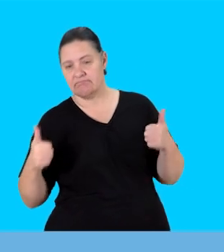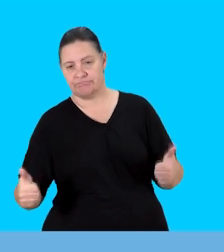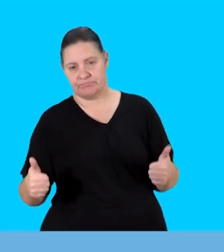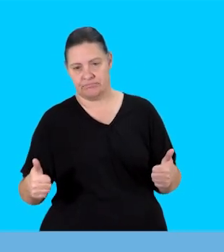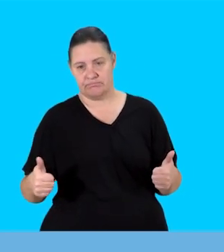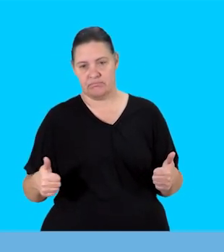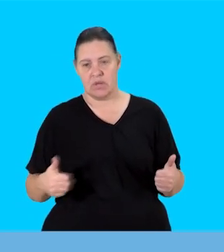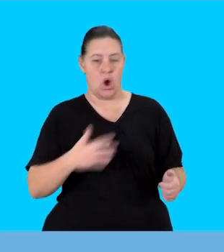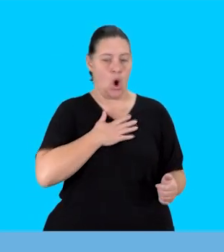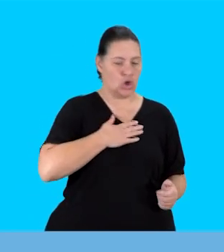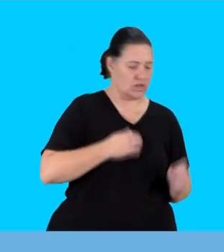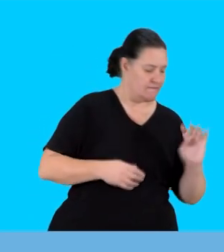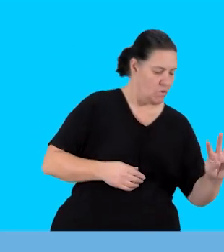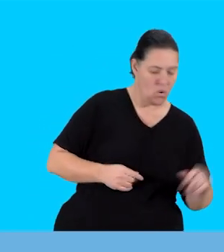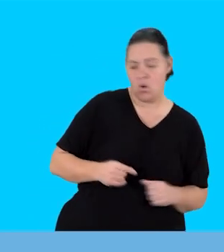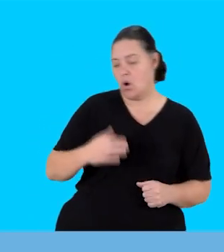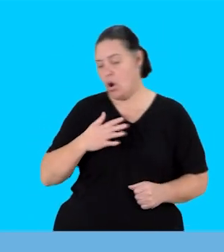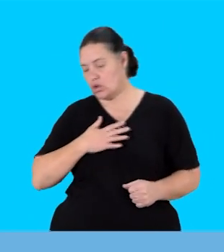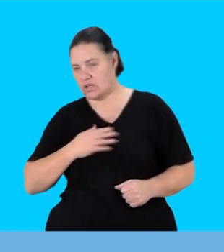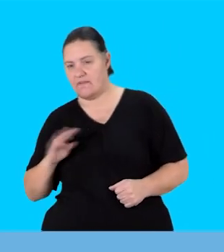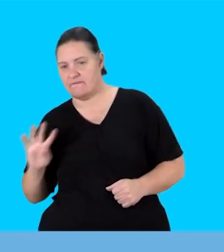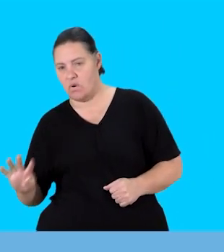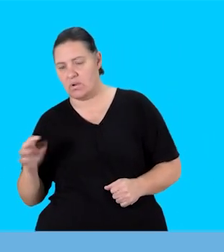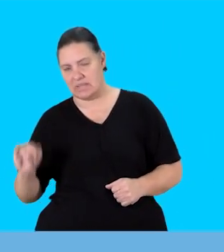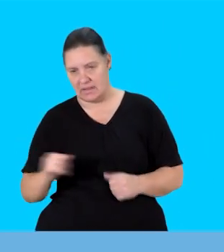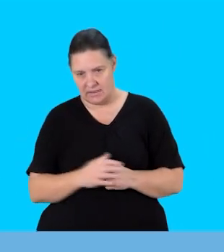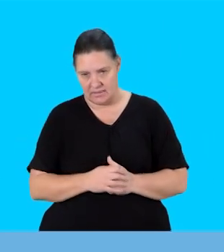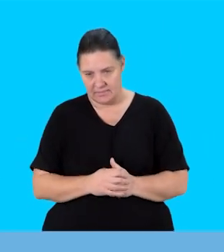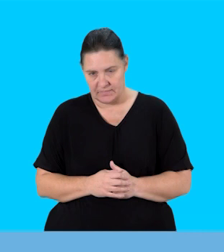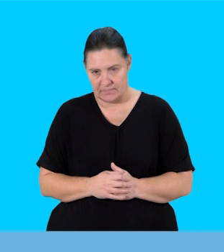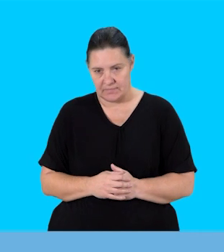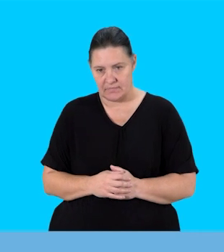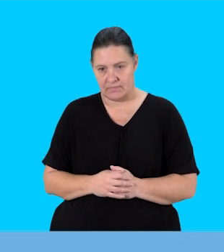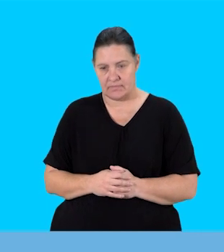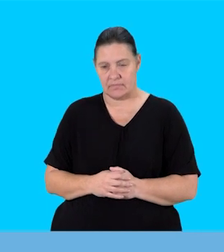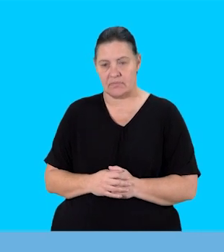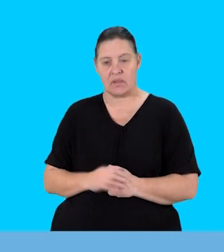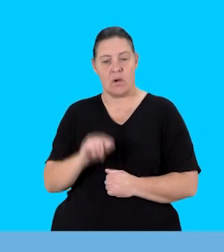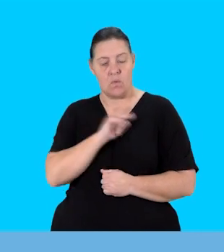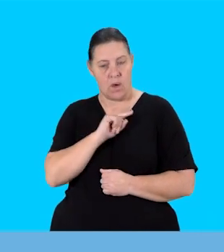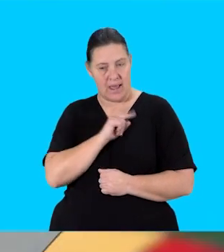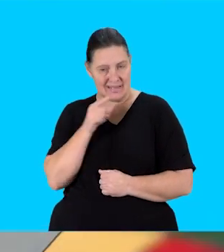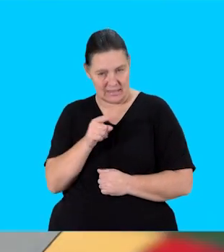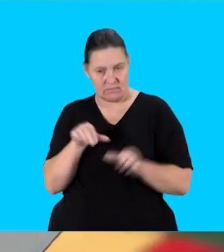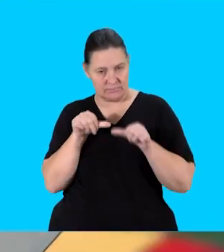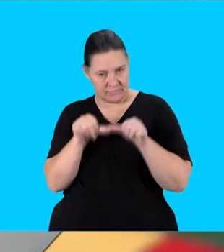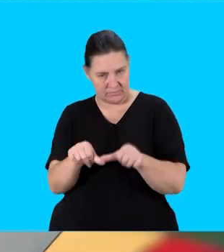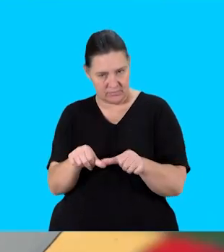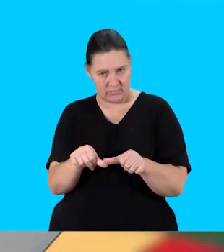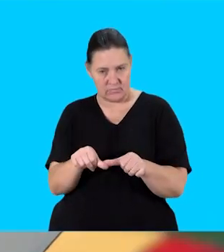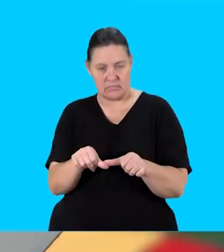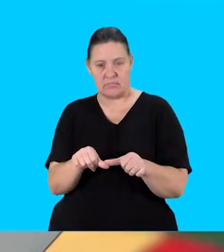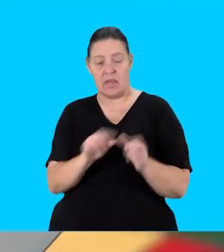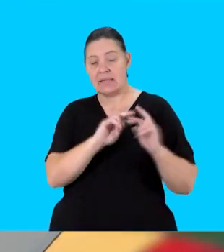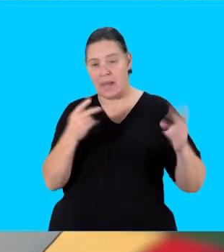same, and the type is still the same. It's carbon versus carbon, oxygen versus oxygen. Because that is maintained,